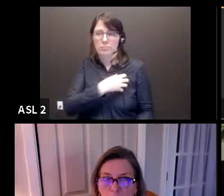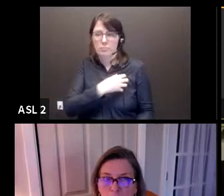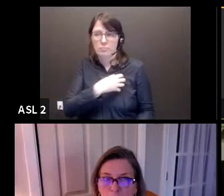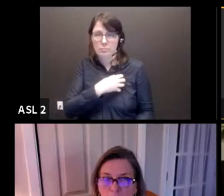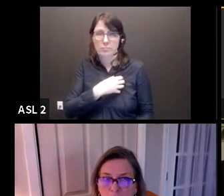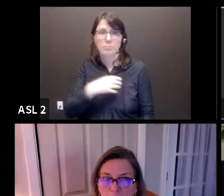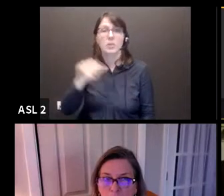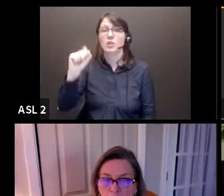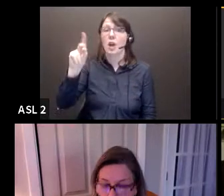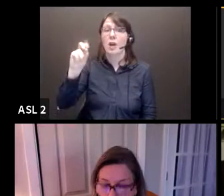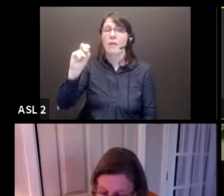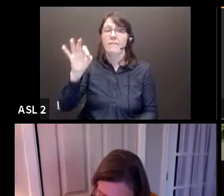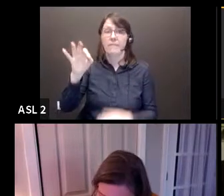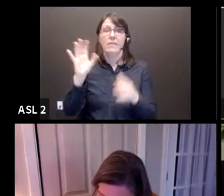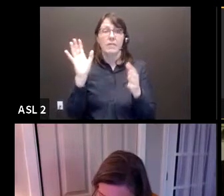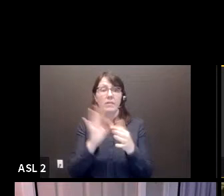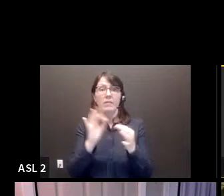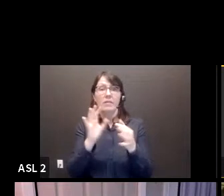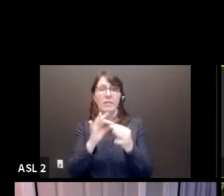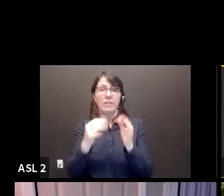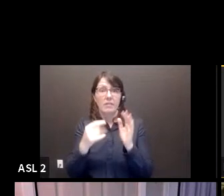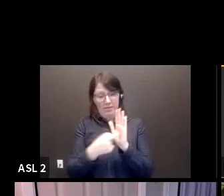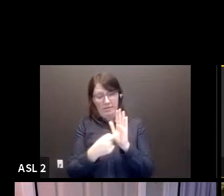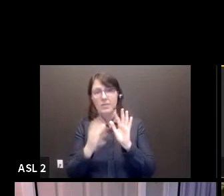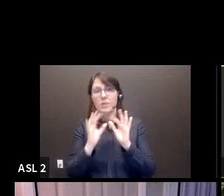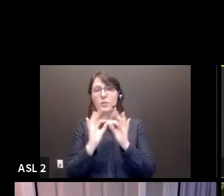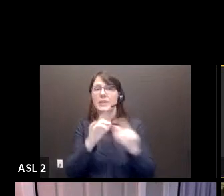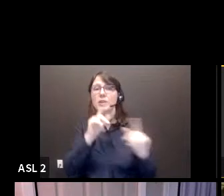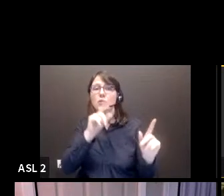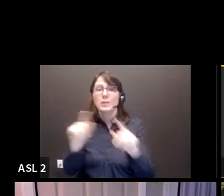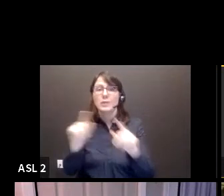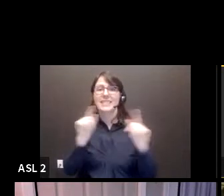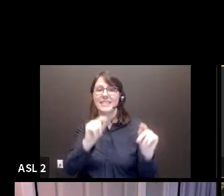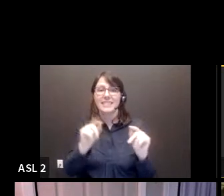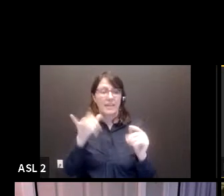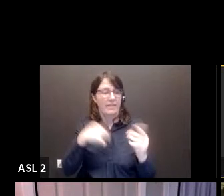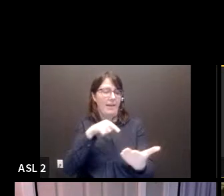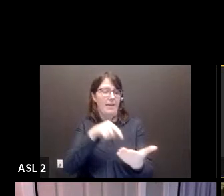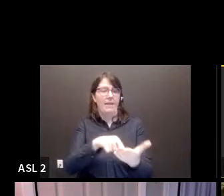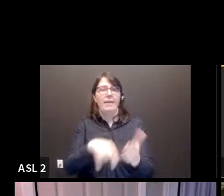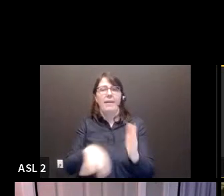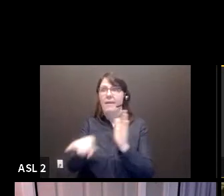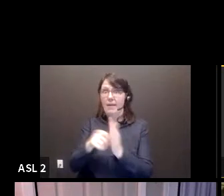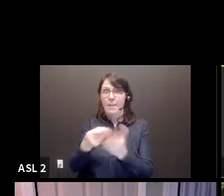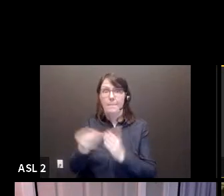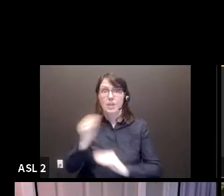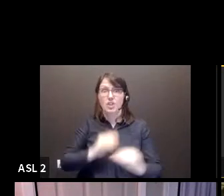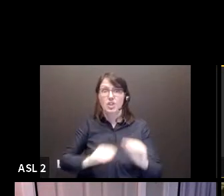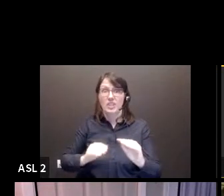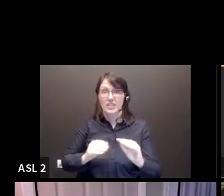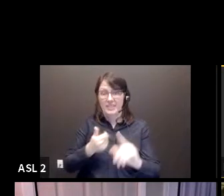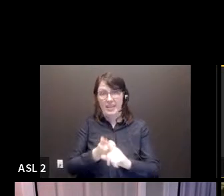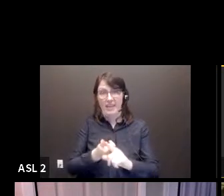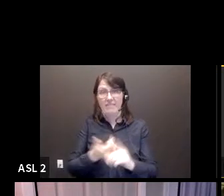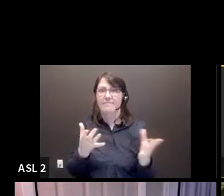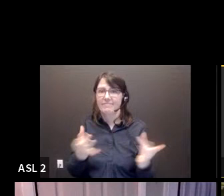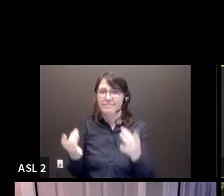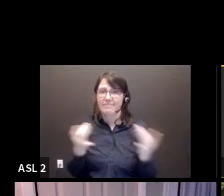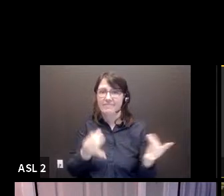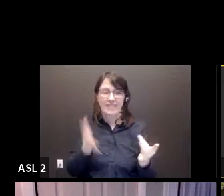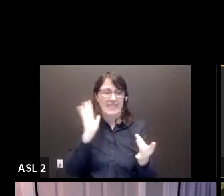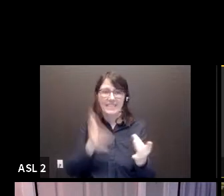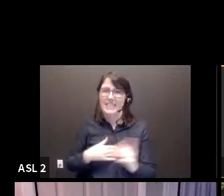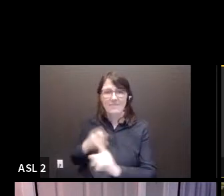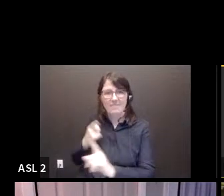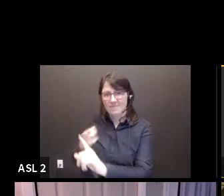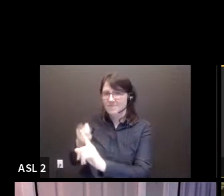budget as troubling but what is actually troubling is the idea that he does not seem to find the value in civilian oversight of the ottawa police